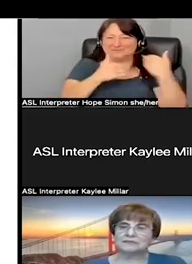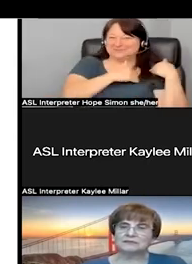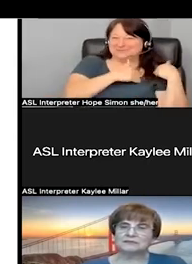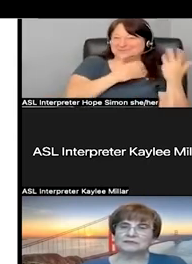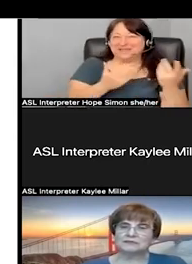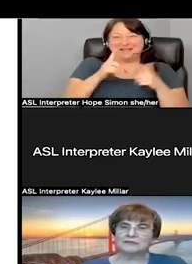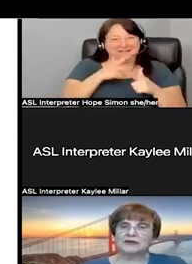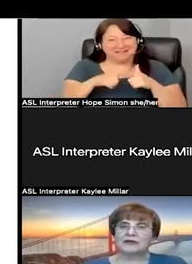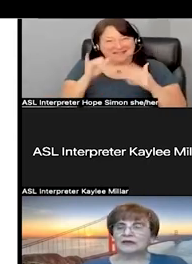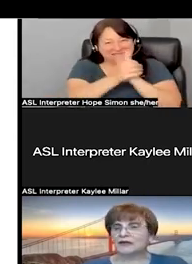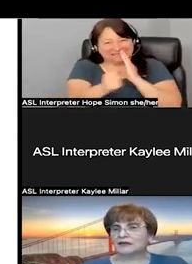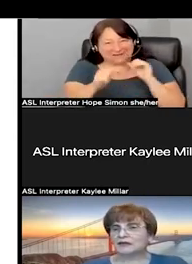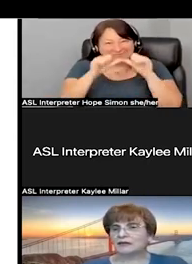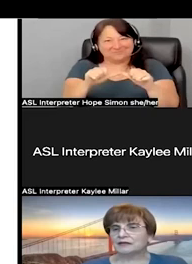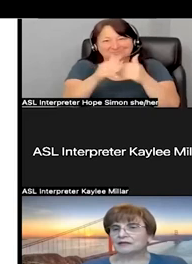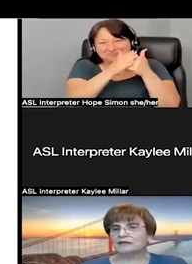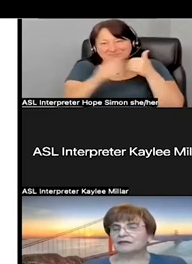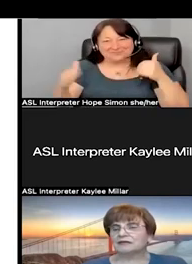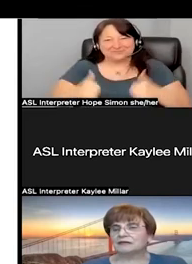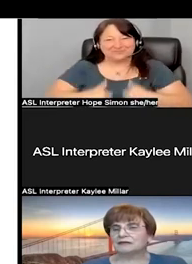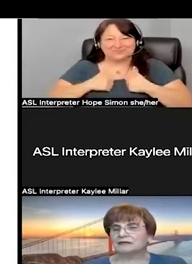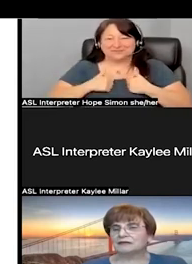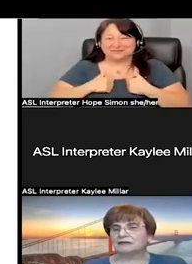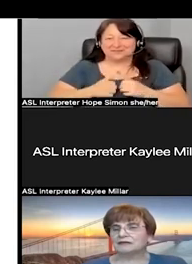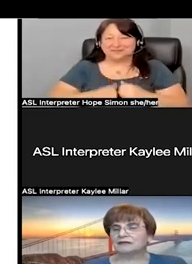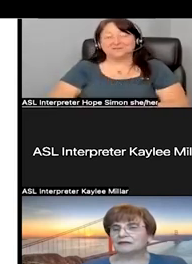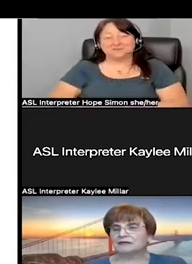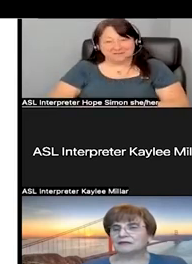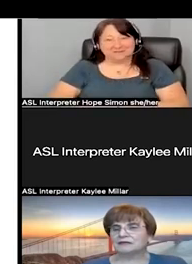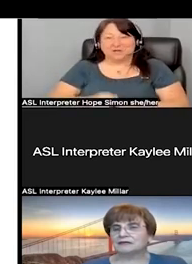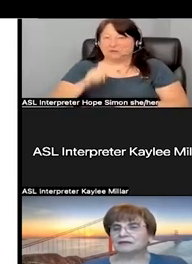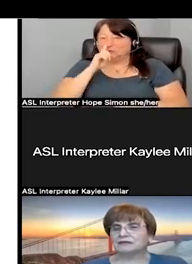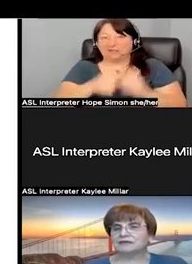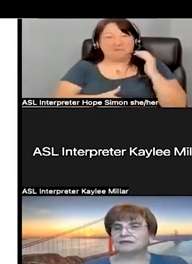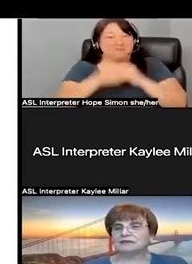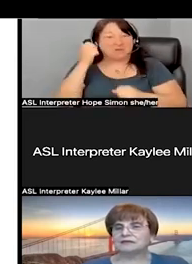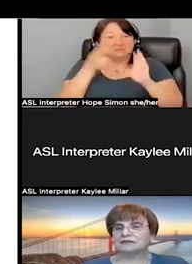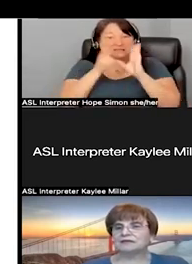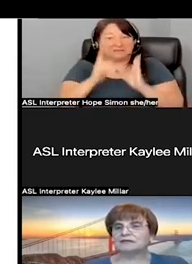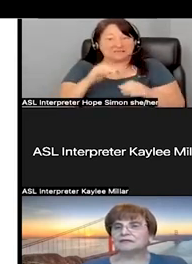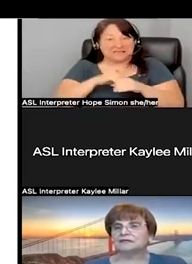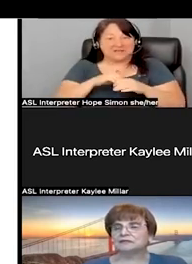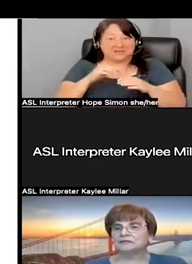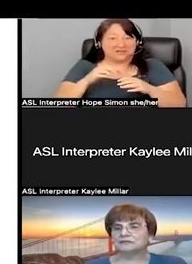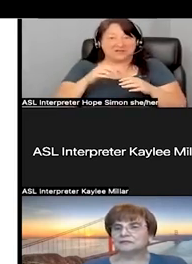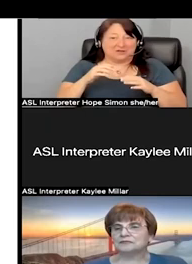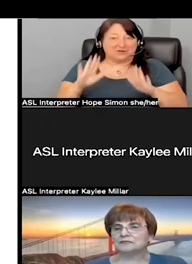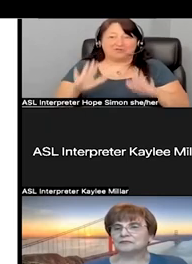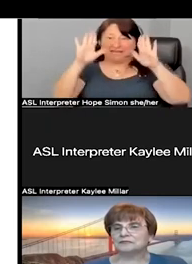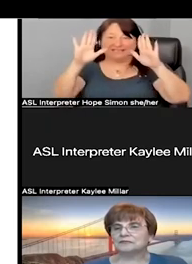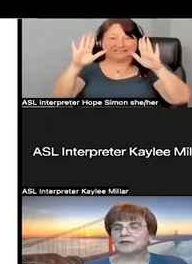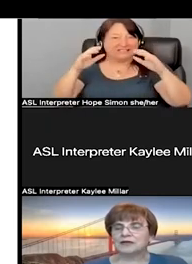lifetime. It's no accident that a great majority of the participants in the Great ShakeOut are